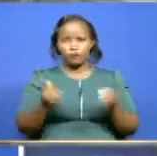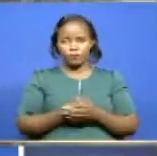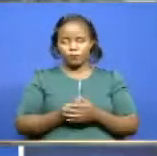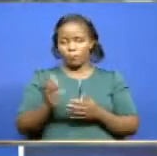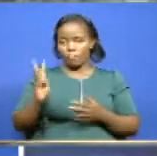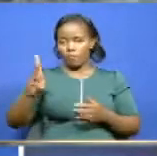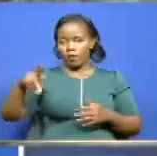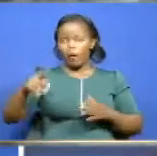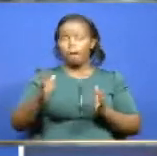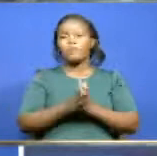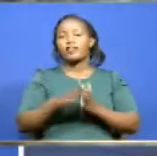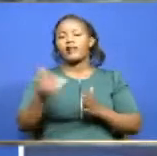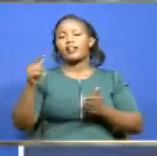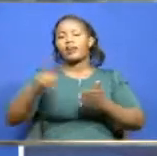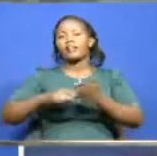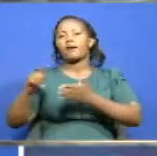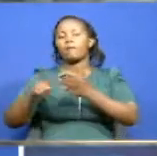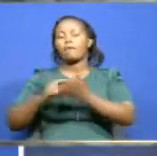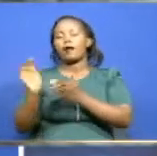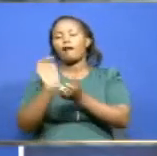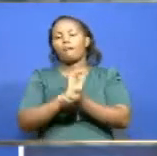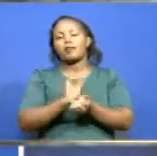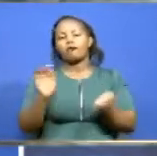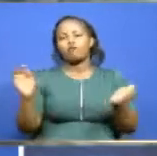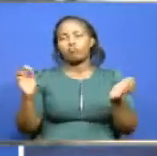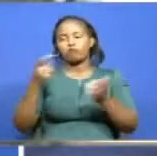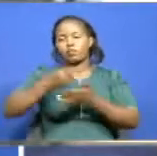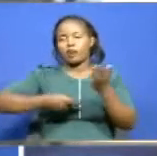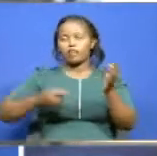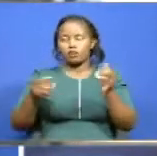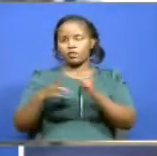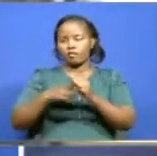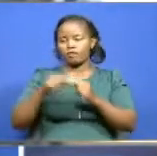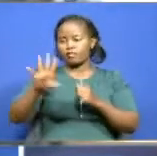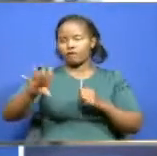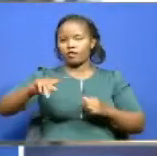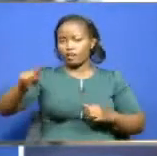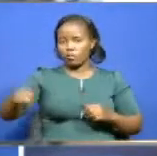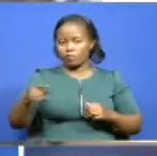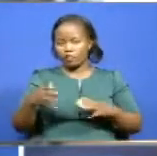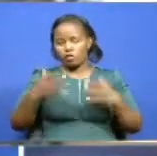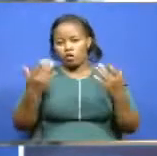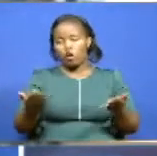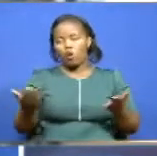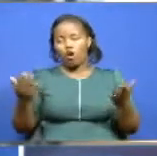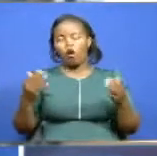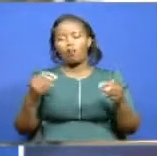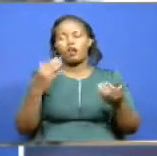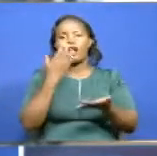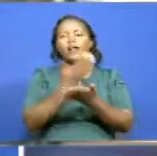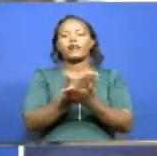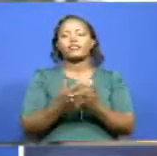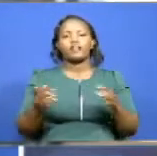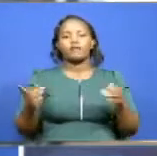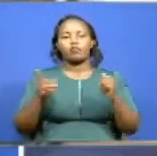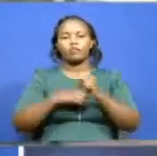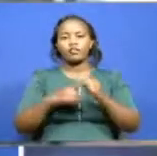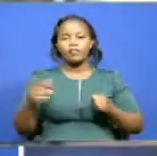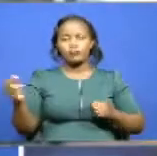washtakiwa wenza walitozwa faini ya shilingi 75,000 au watumikie kifungo cha miezi 6 gerezani.